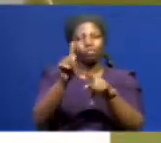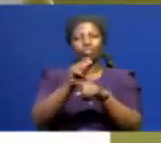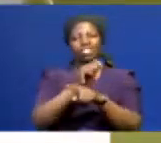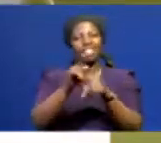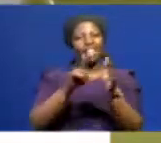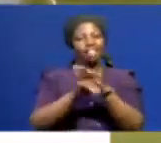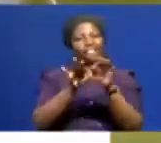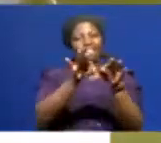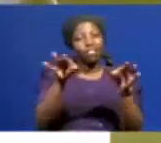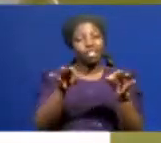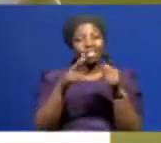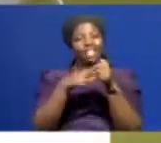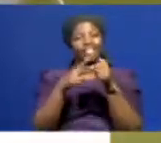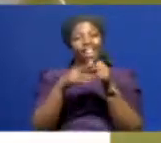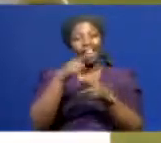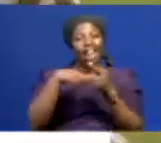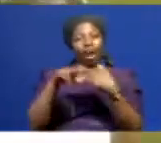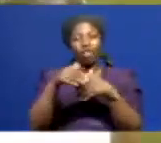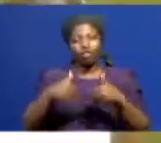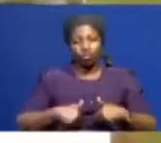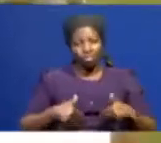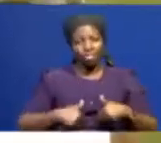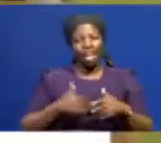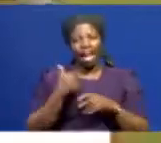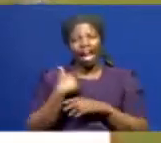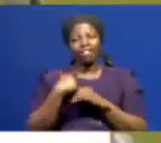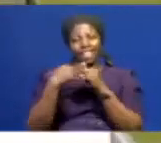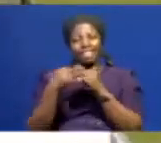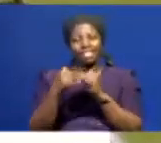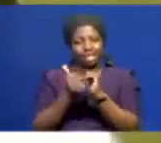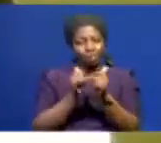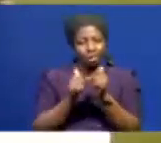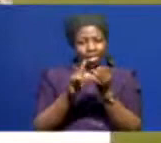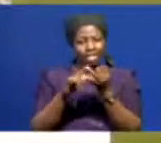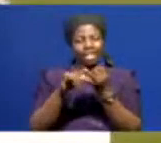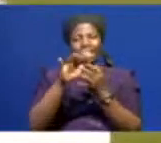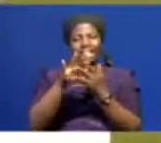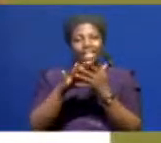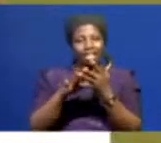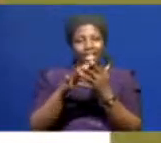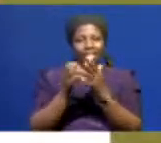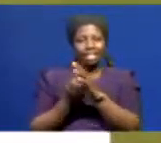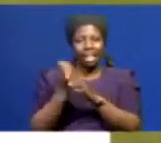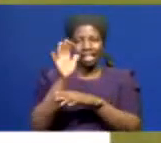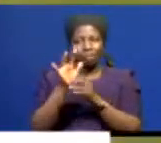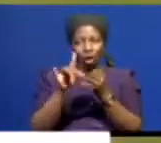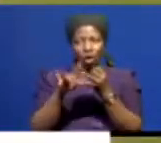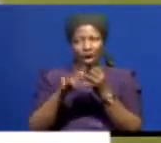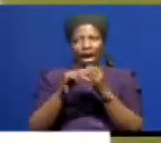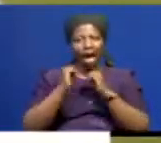The seventh edition of Youth Games features 8 disciplines, including netball, athletics,